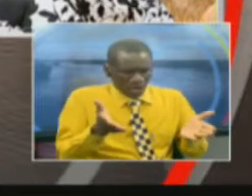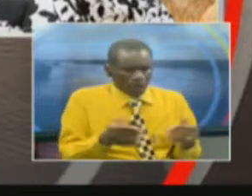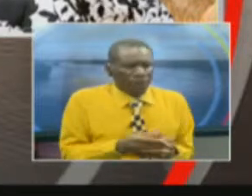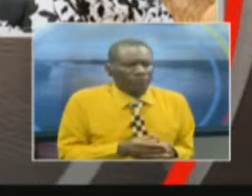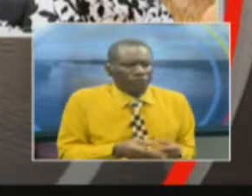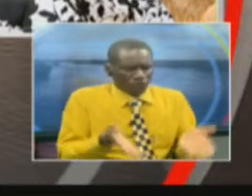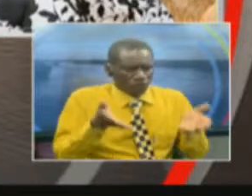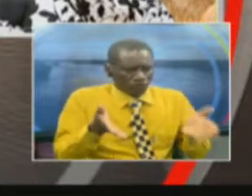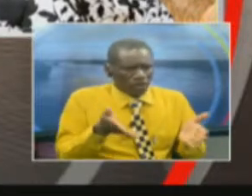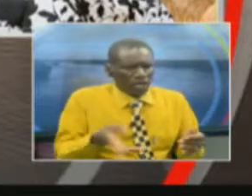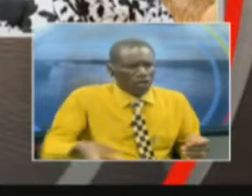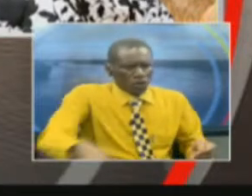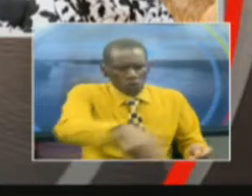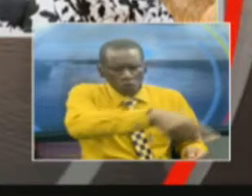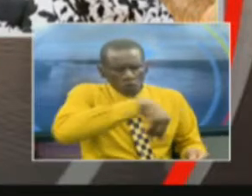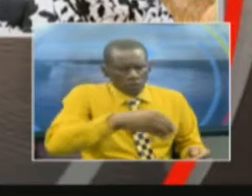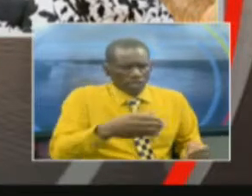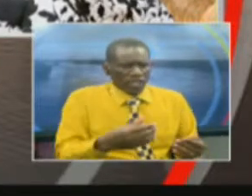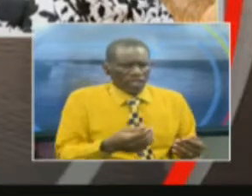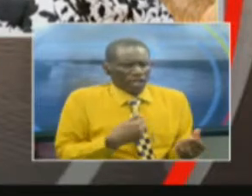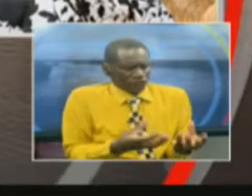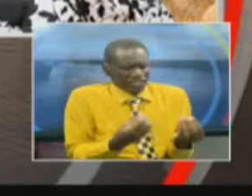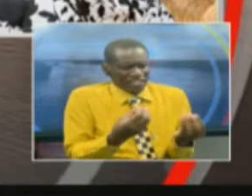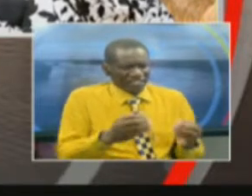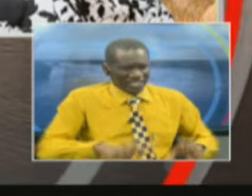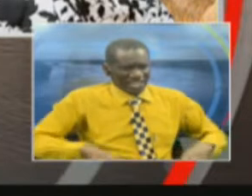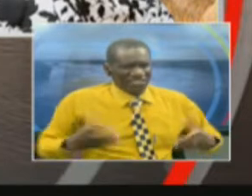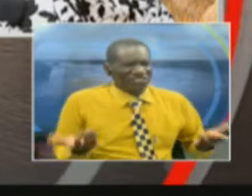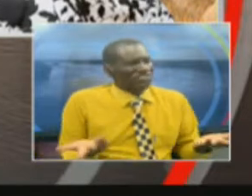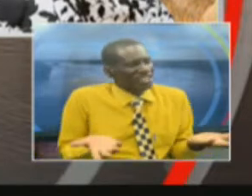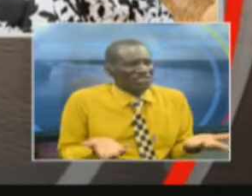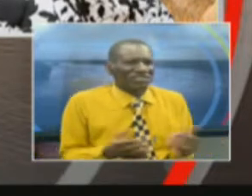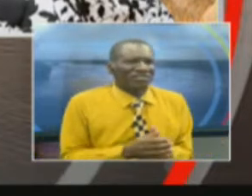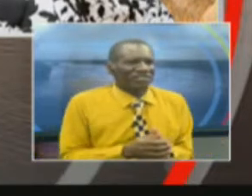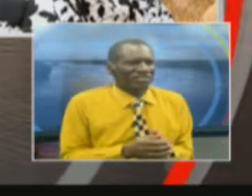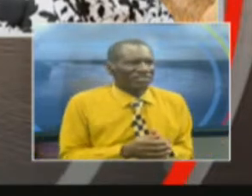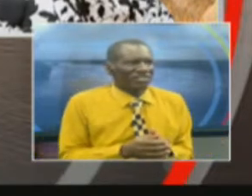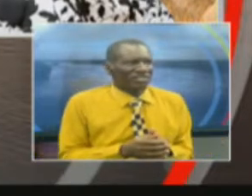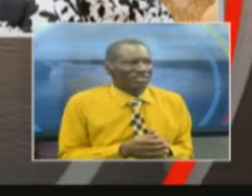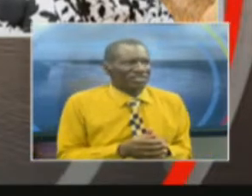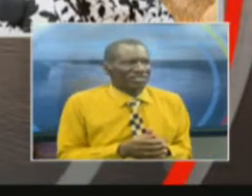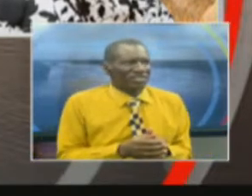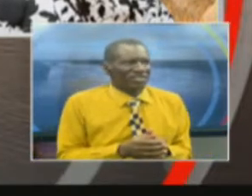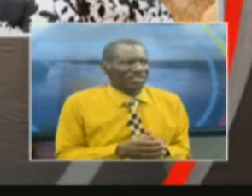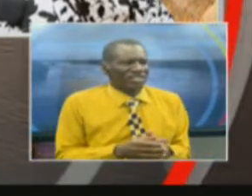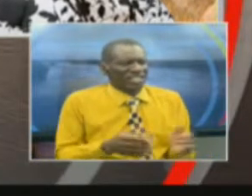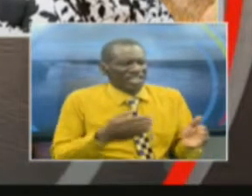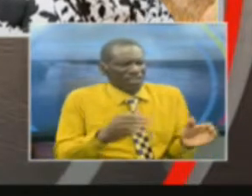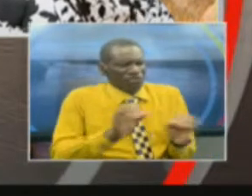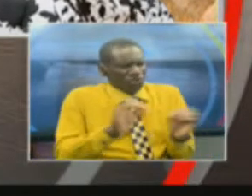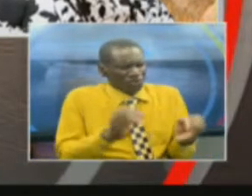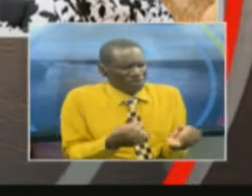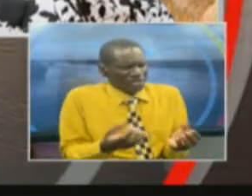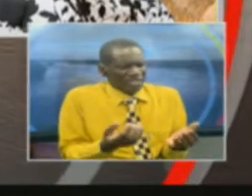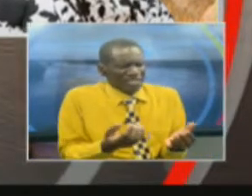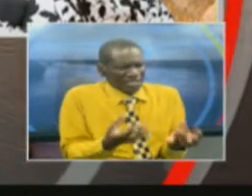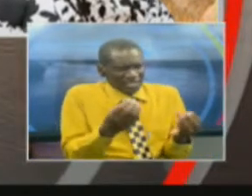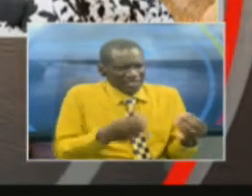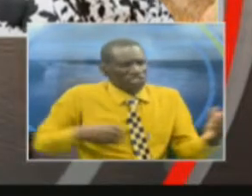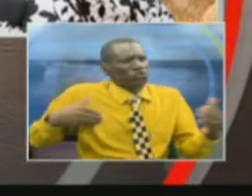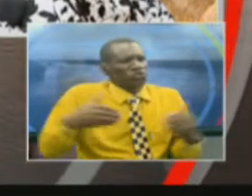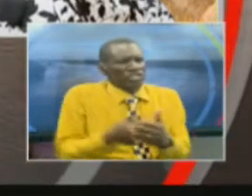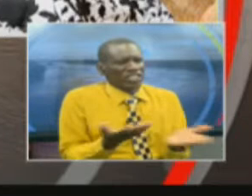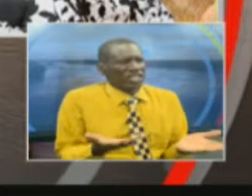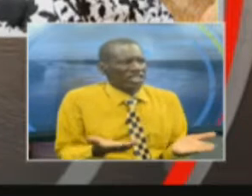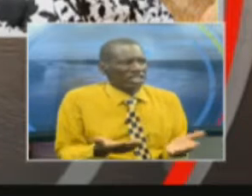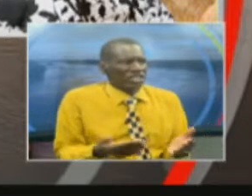we have easy, but it's not been smooth getting here. It has